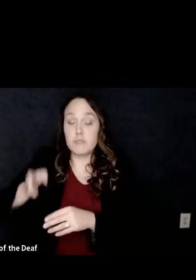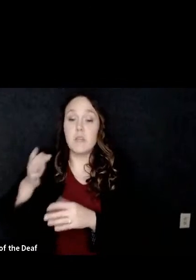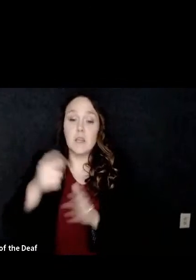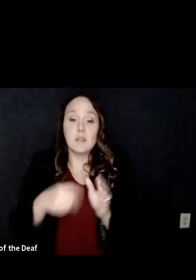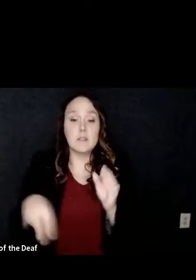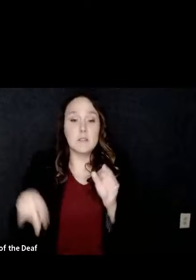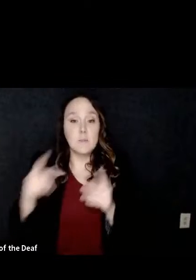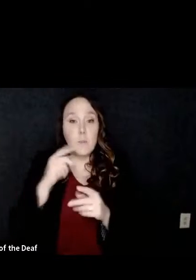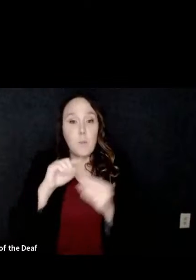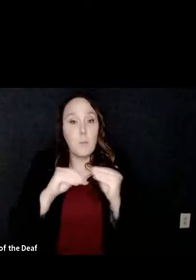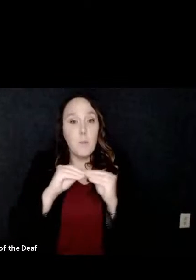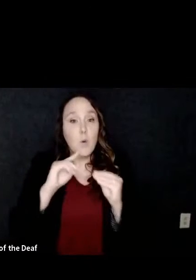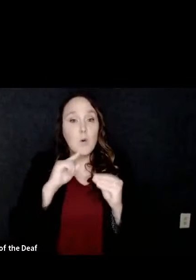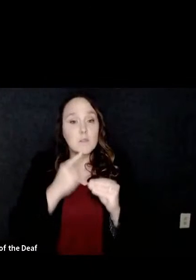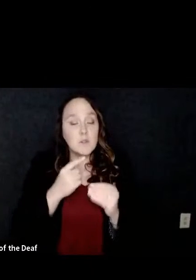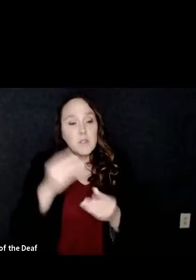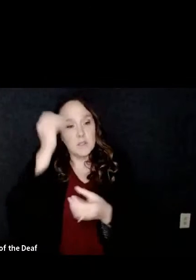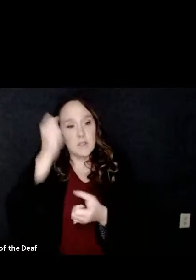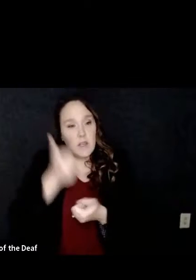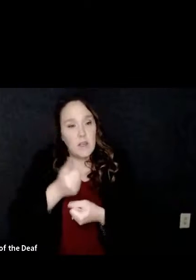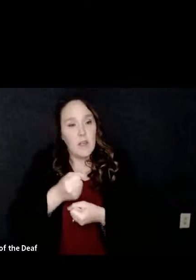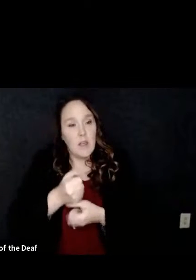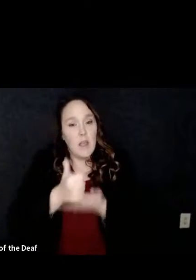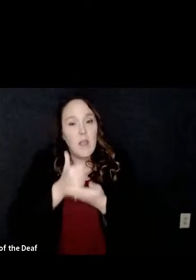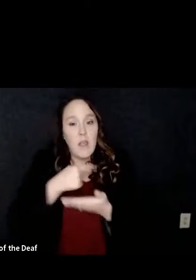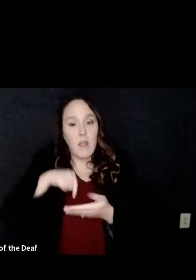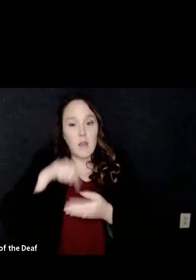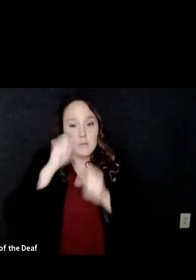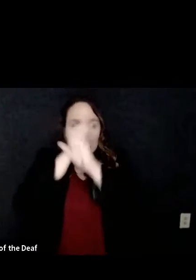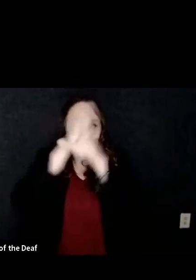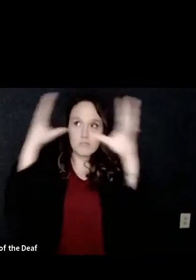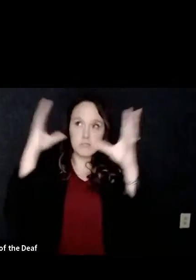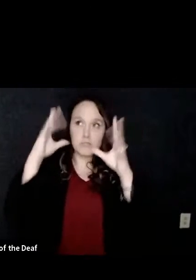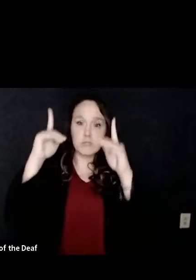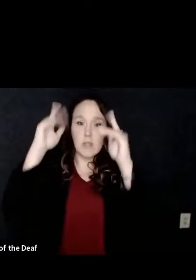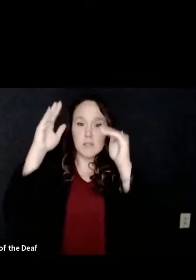an idea of the trajectory of where our data is going to help